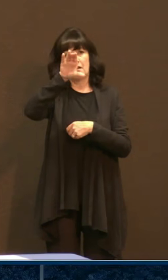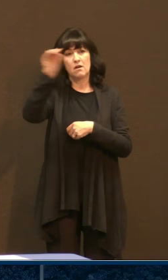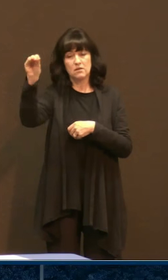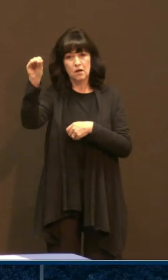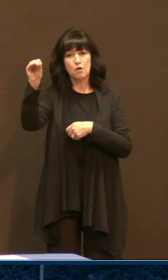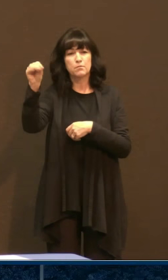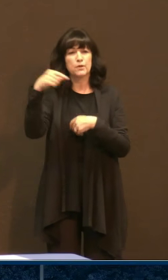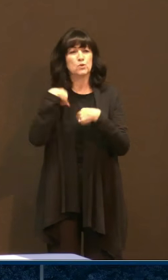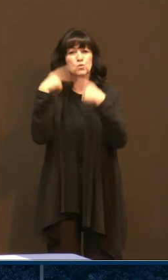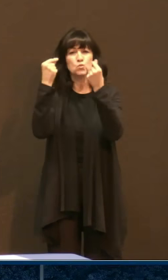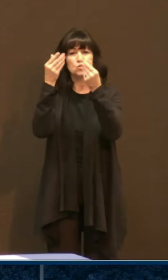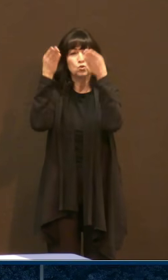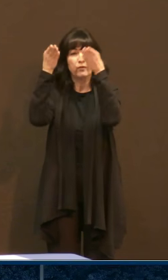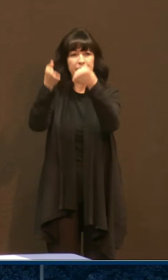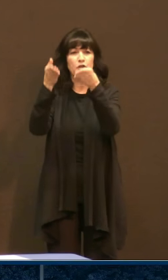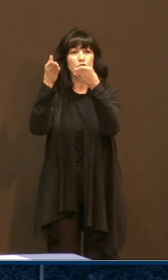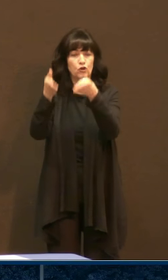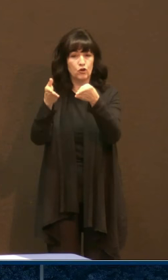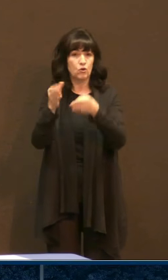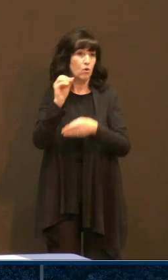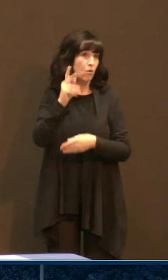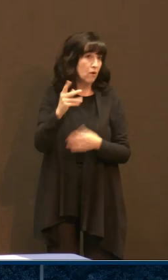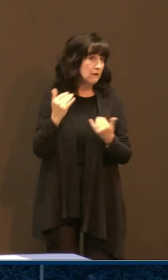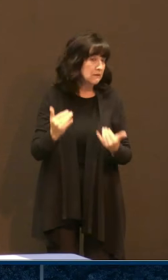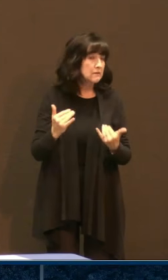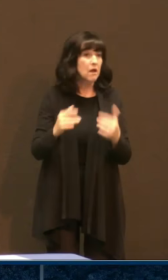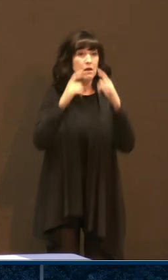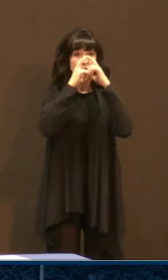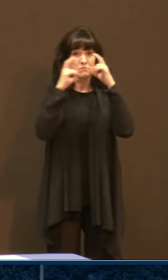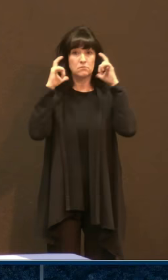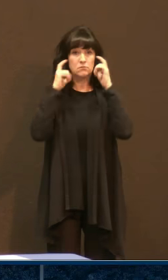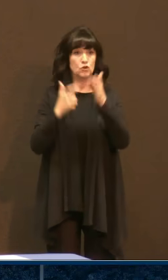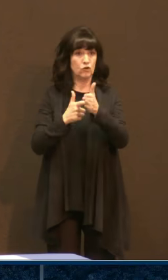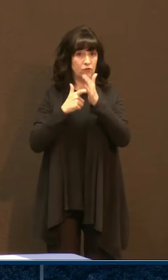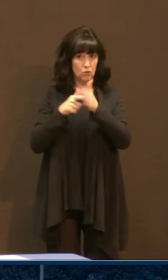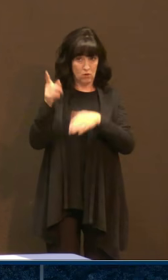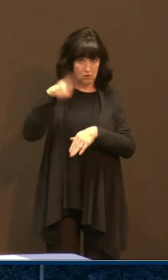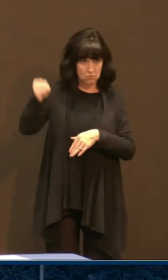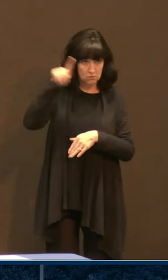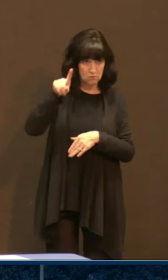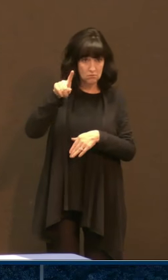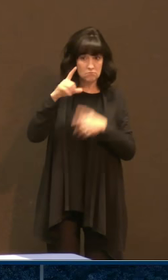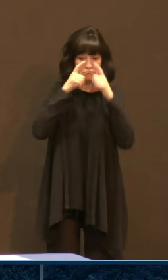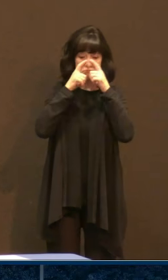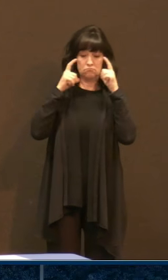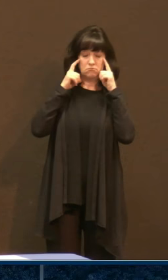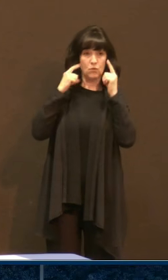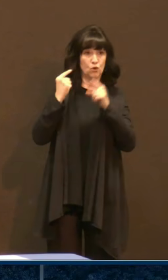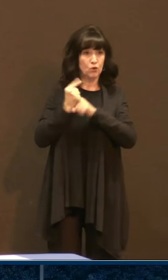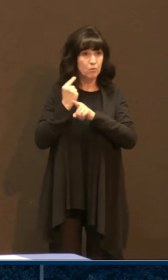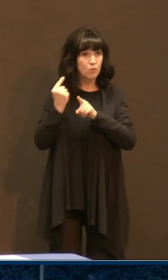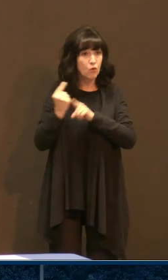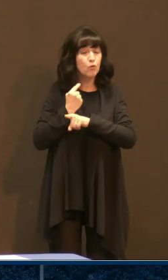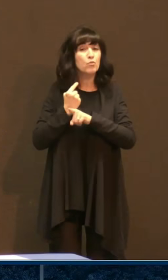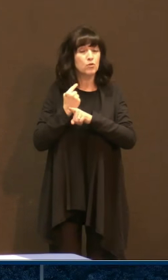understanding, okay, so face coverings are required. Are they being worn appropriately? Or are